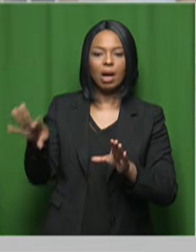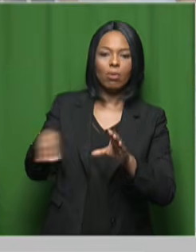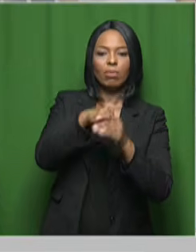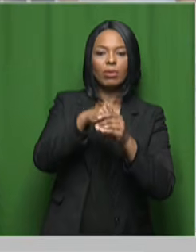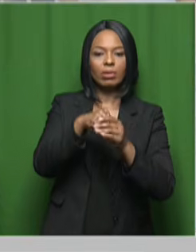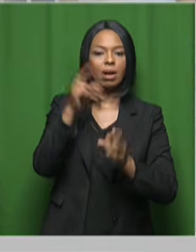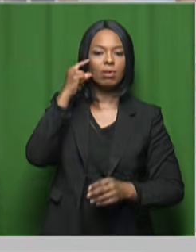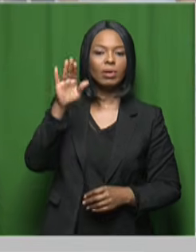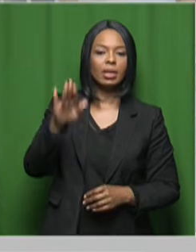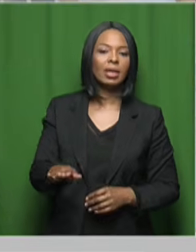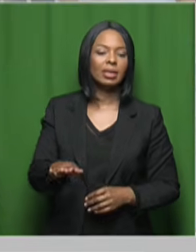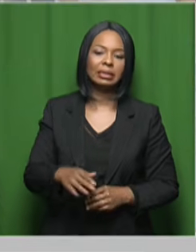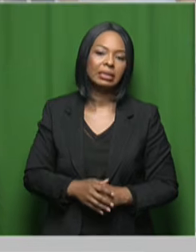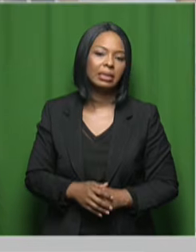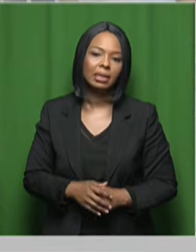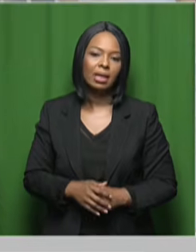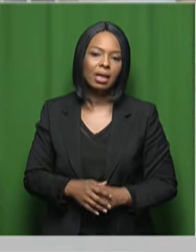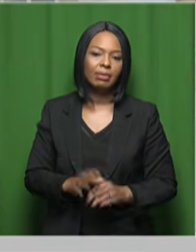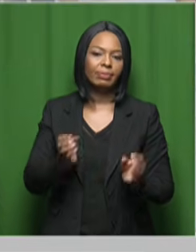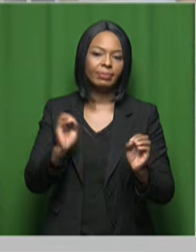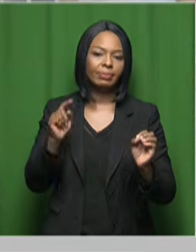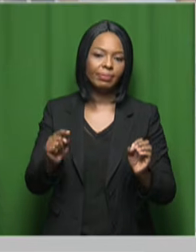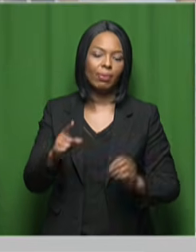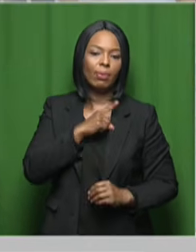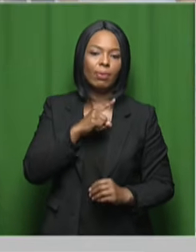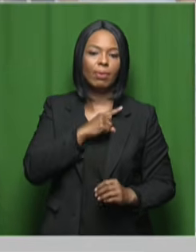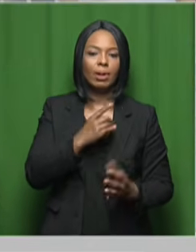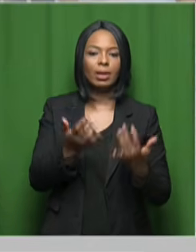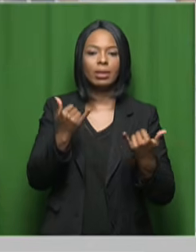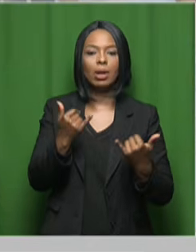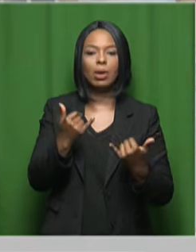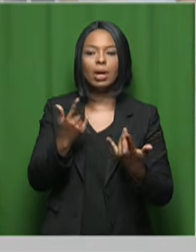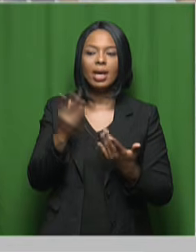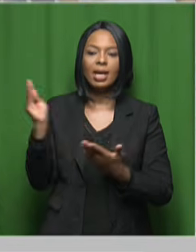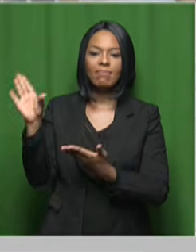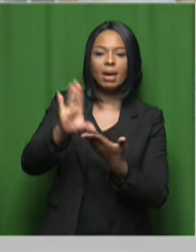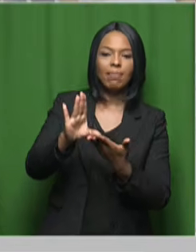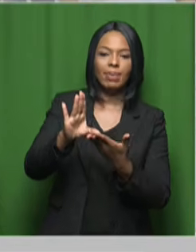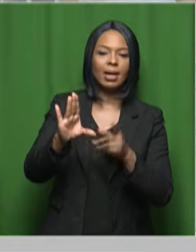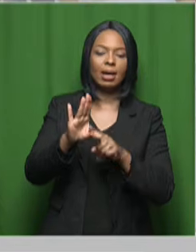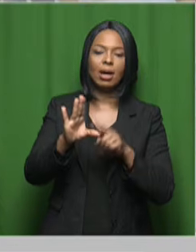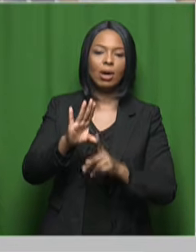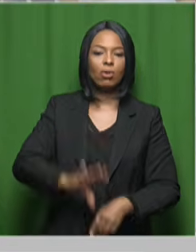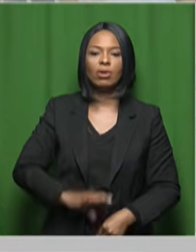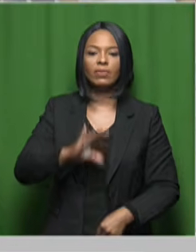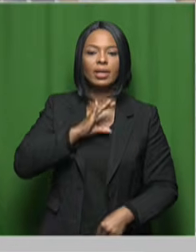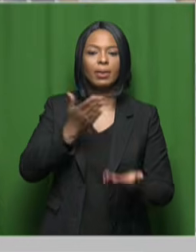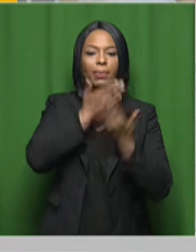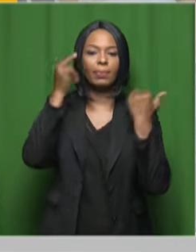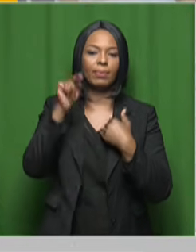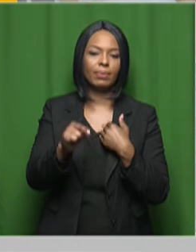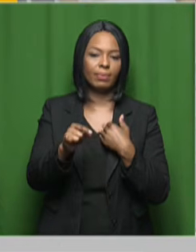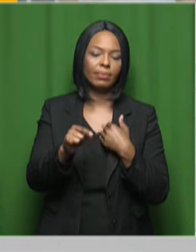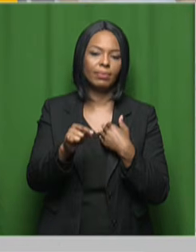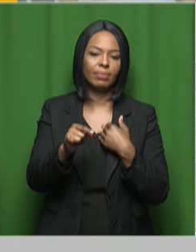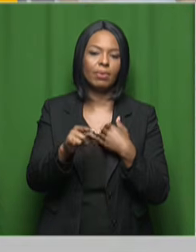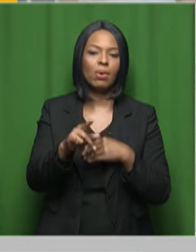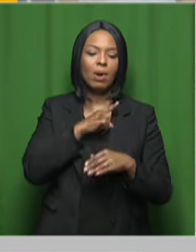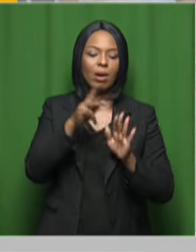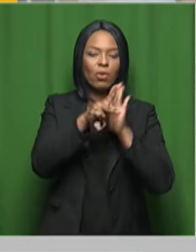constant flip-flops that makes investment not really confident into the sector. So we hope